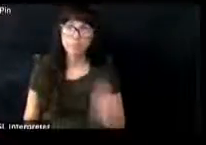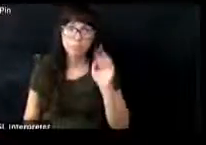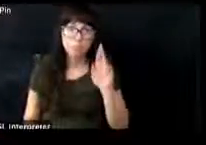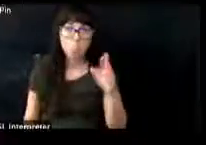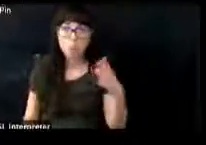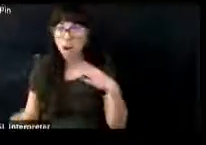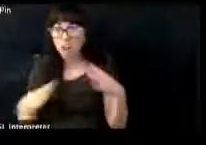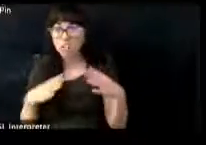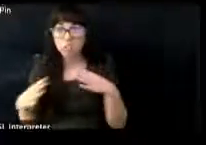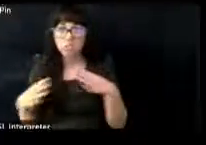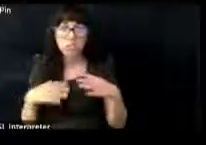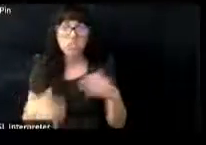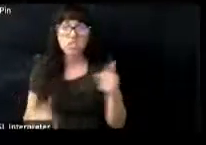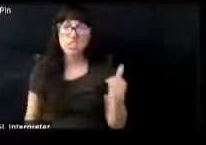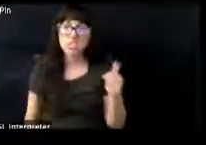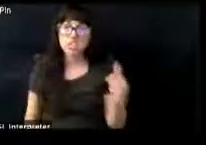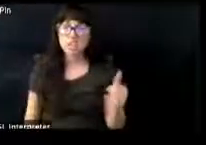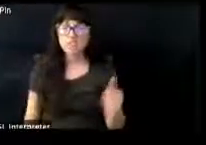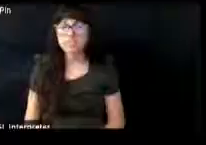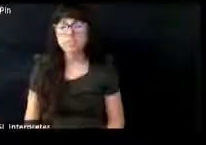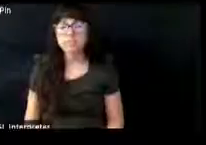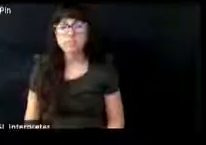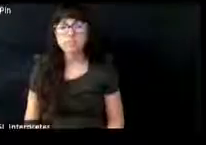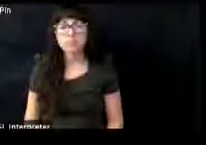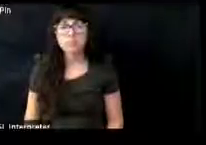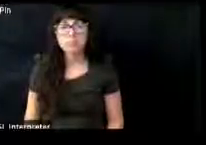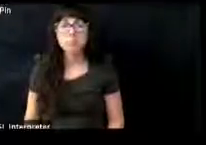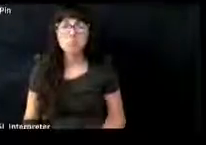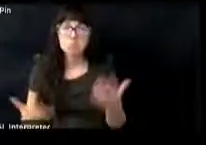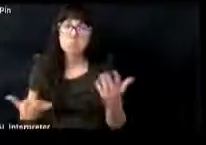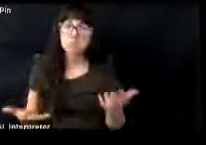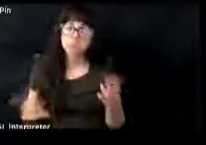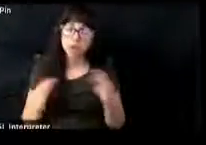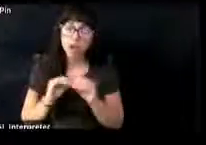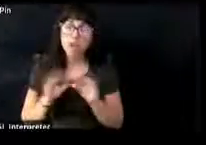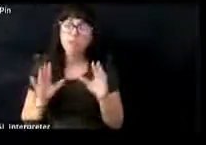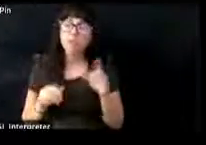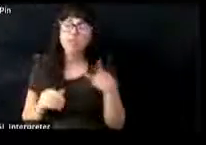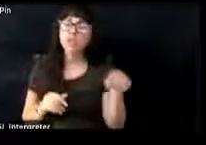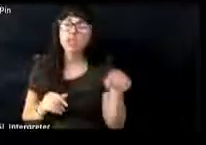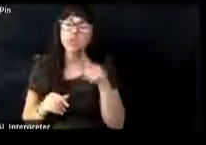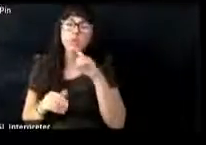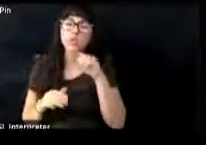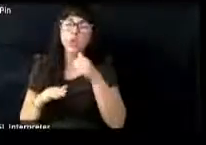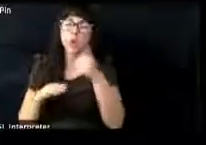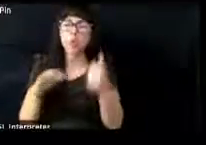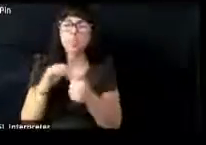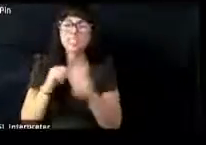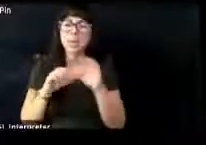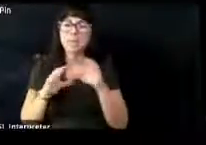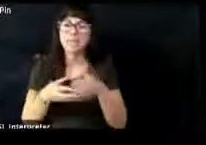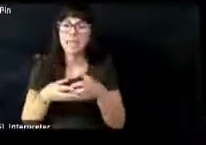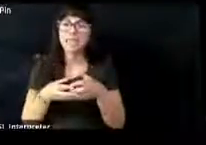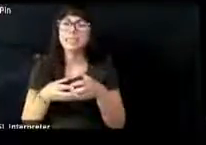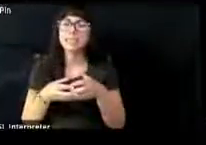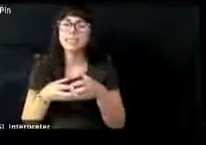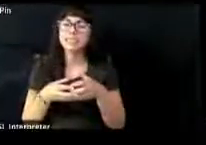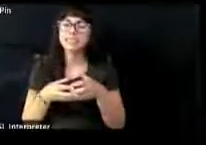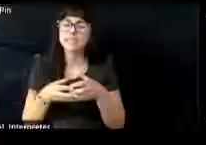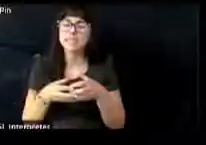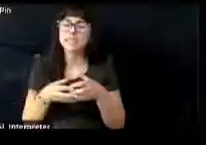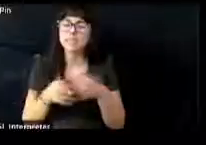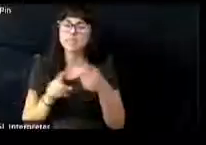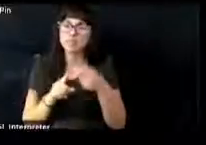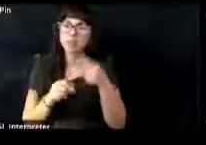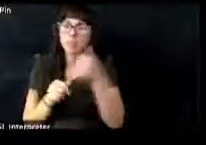you know, it could very easily be that those neighborhood councils that are a subset of those communities could